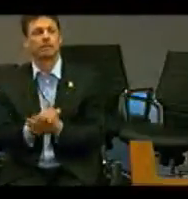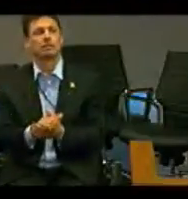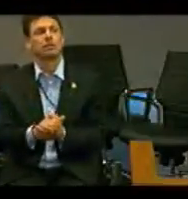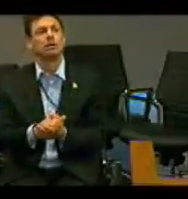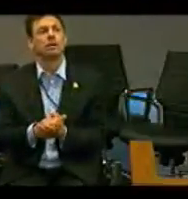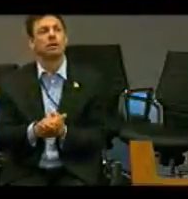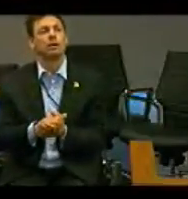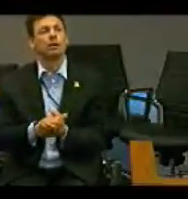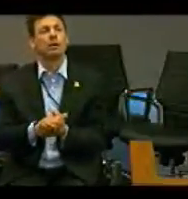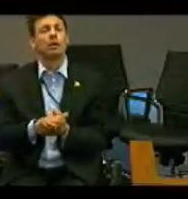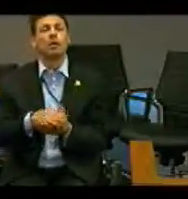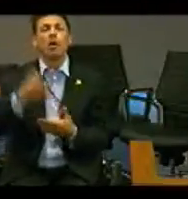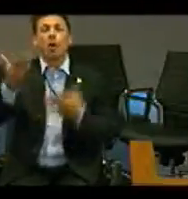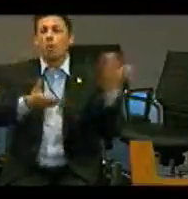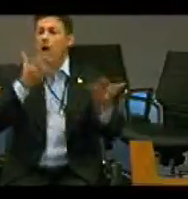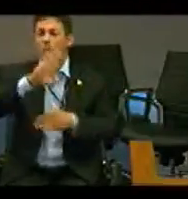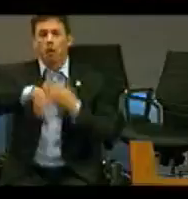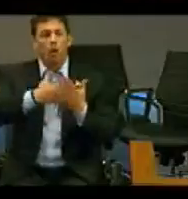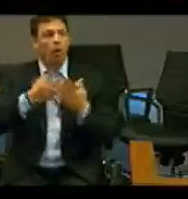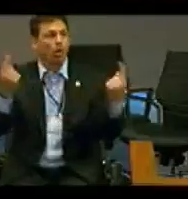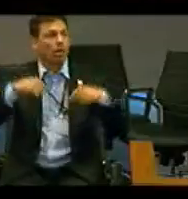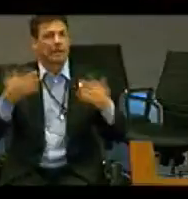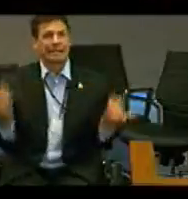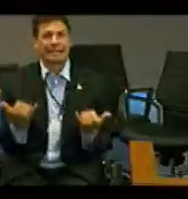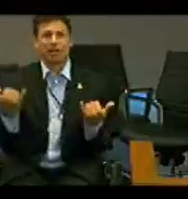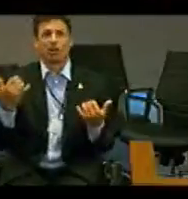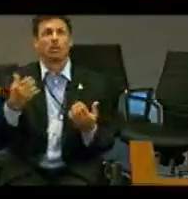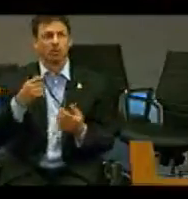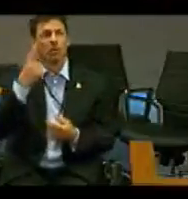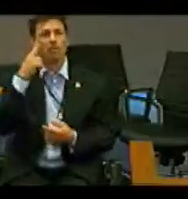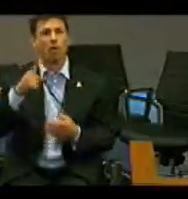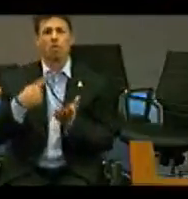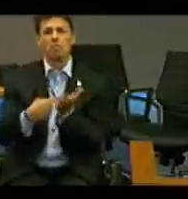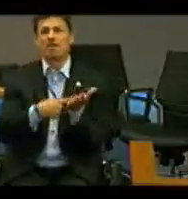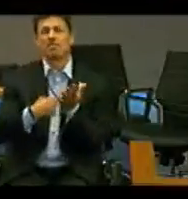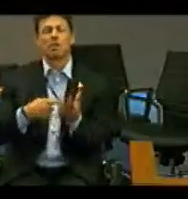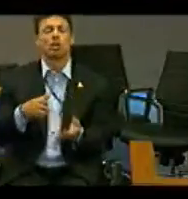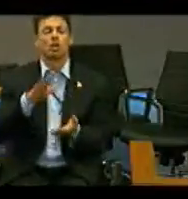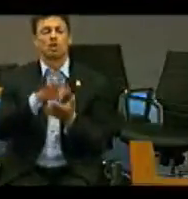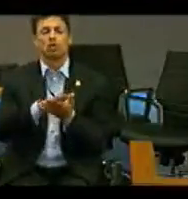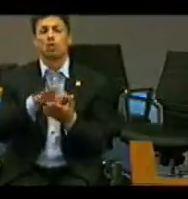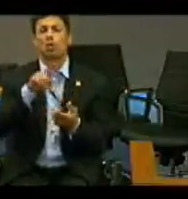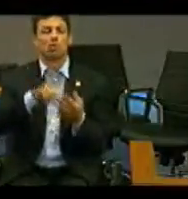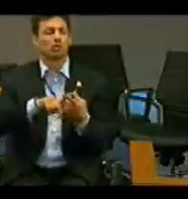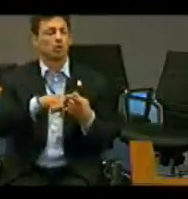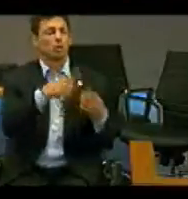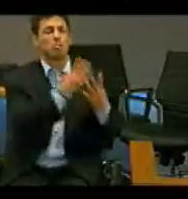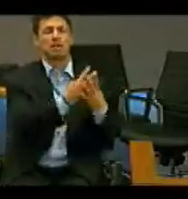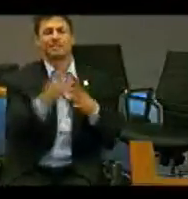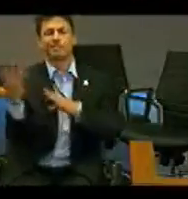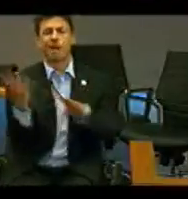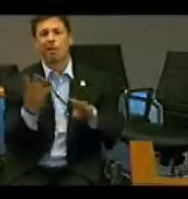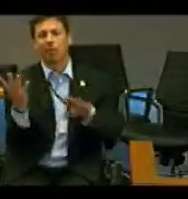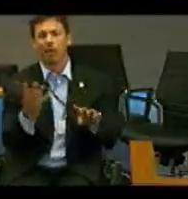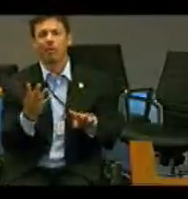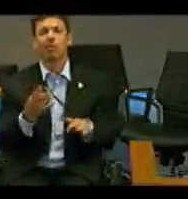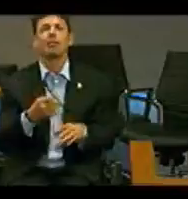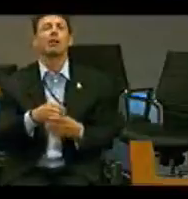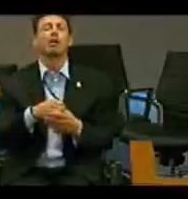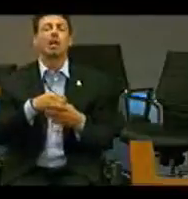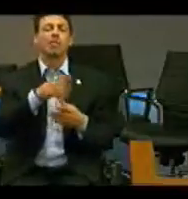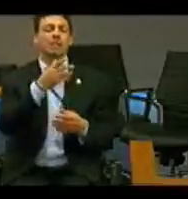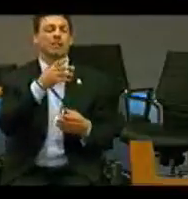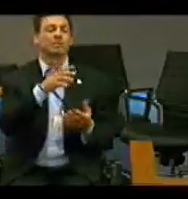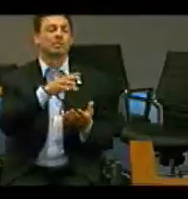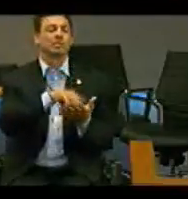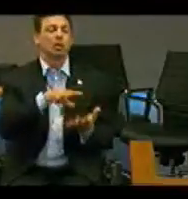you. And welcome everyone here to our briefing titled The School to Prison Pipeline, the Intersections of Students of Color with